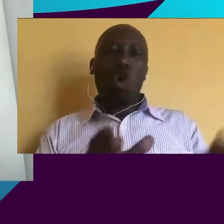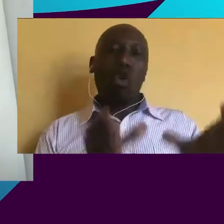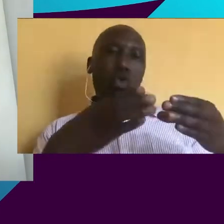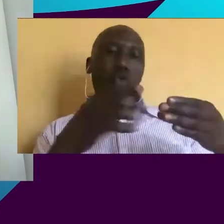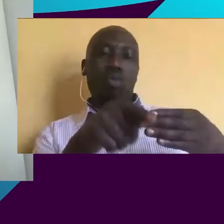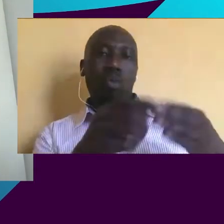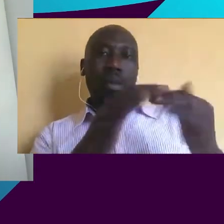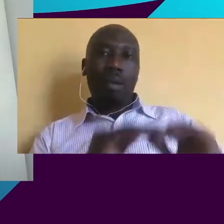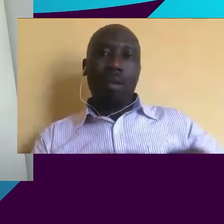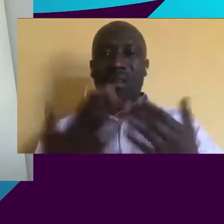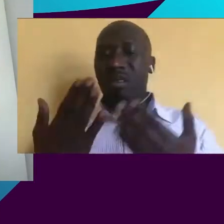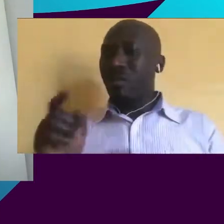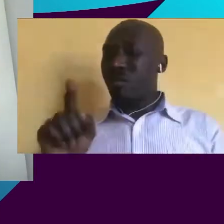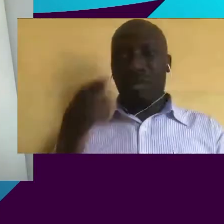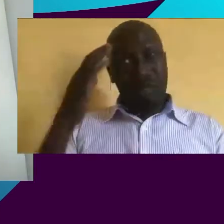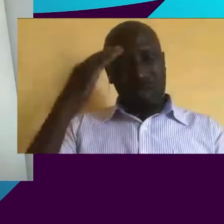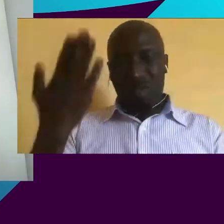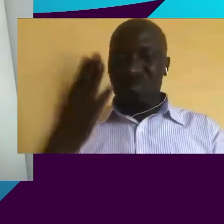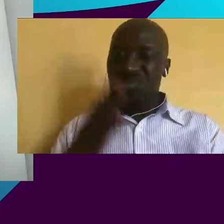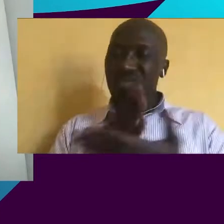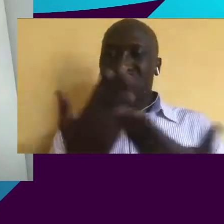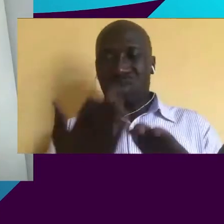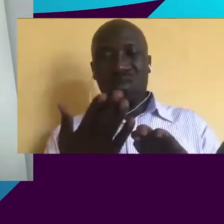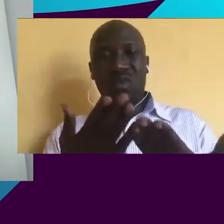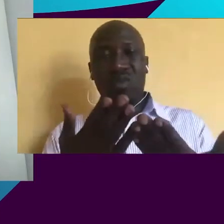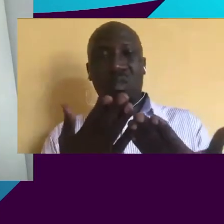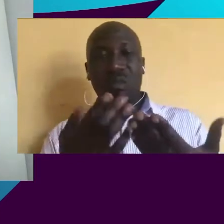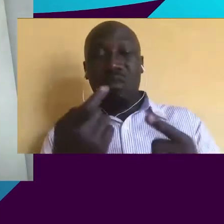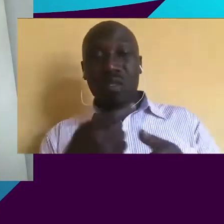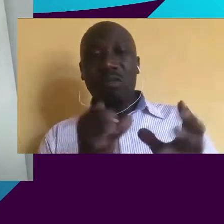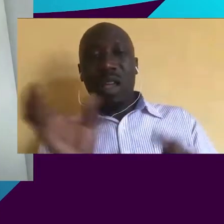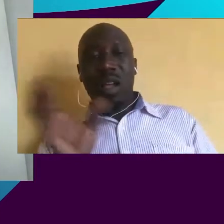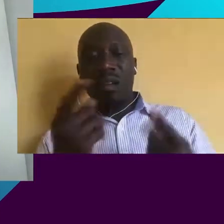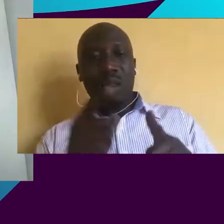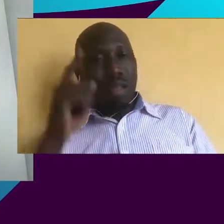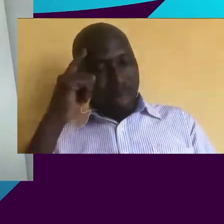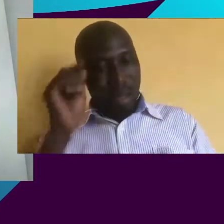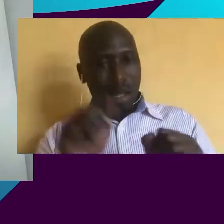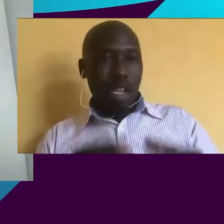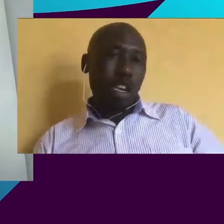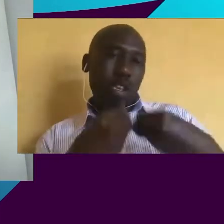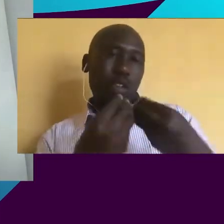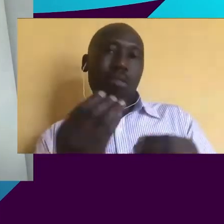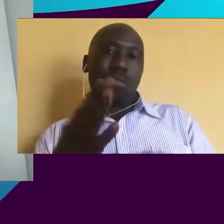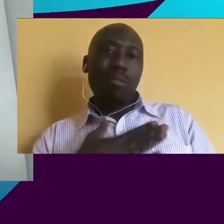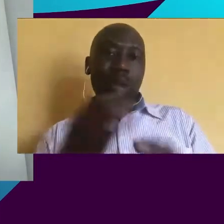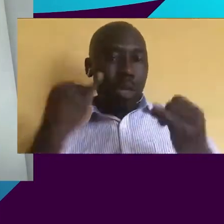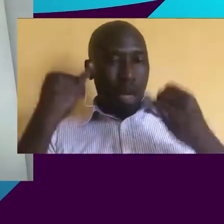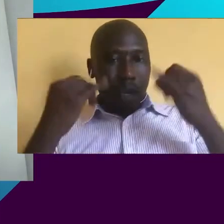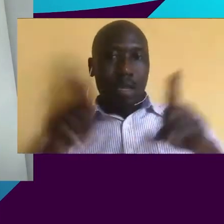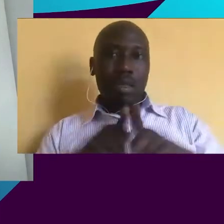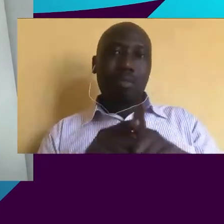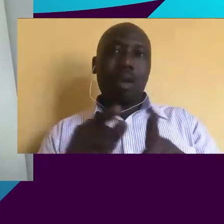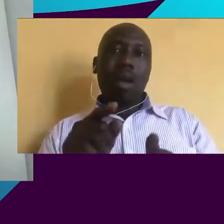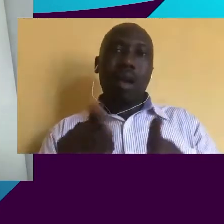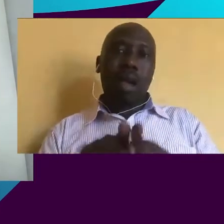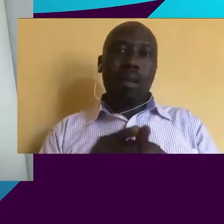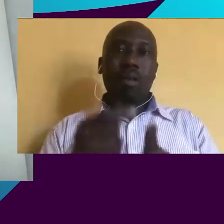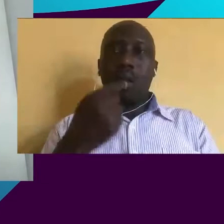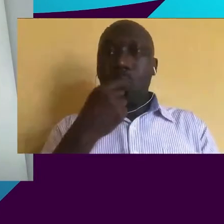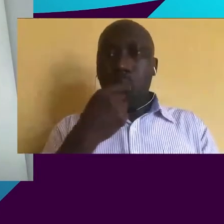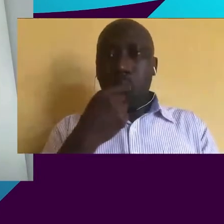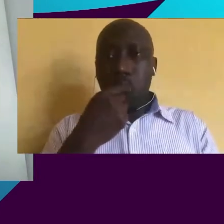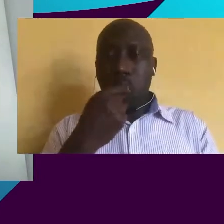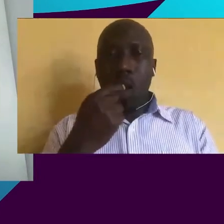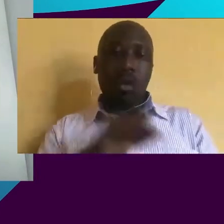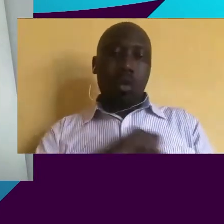I'm not really sure from a PL point of view. I think I could give my opinion as a referee in the women's game. You know, we, especially now